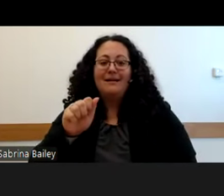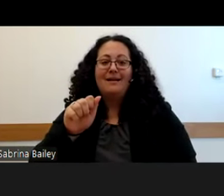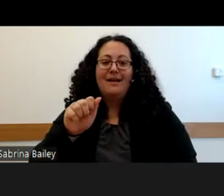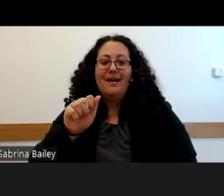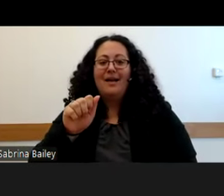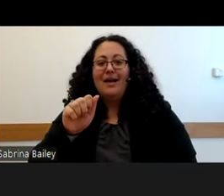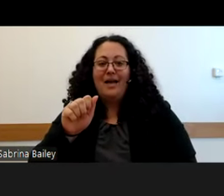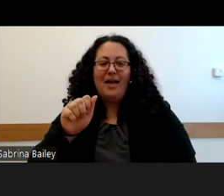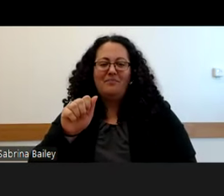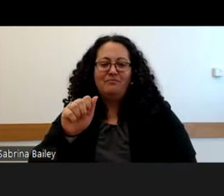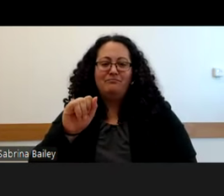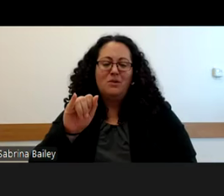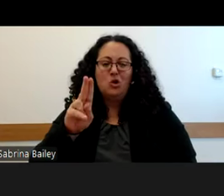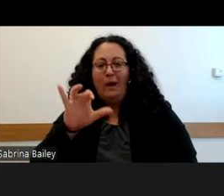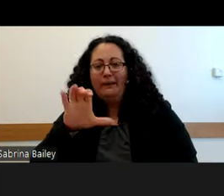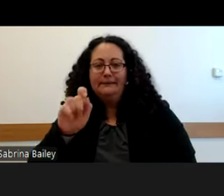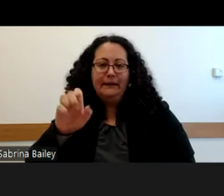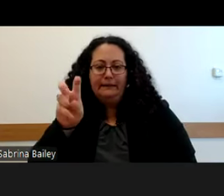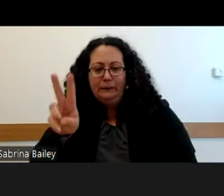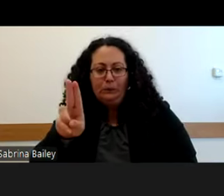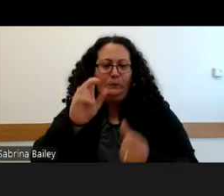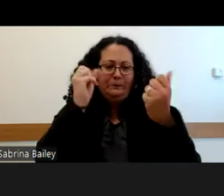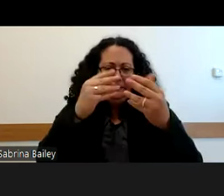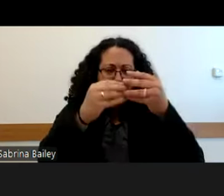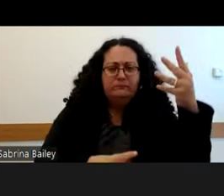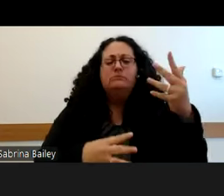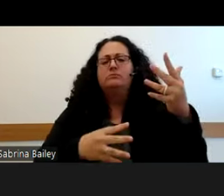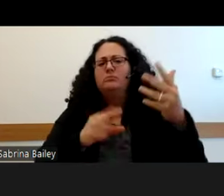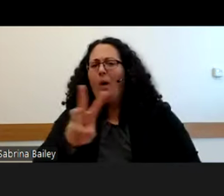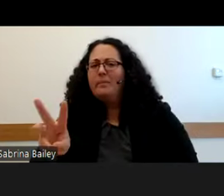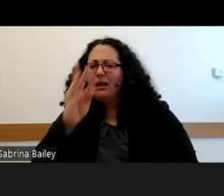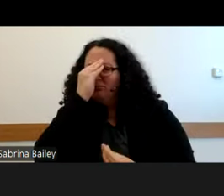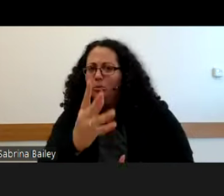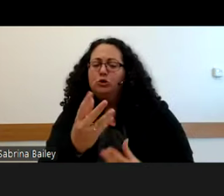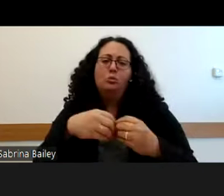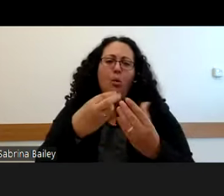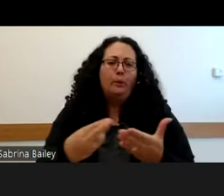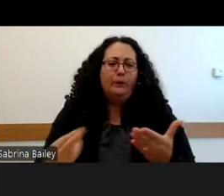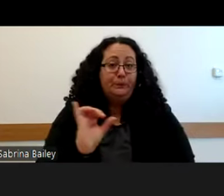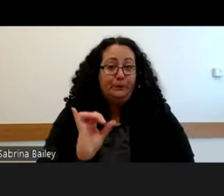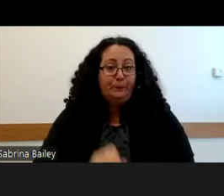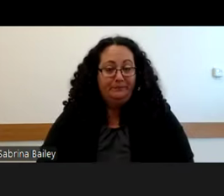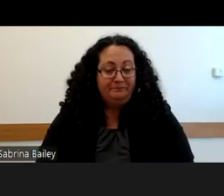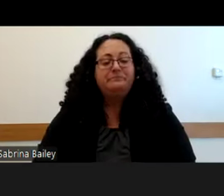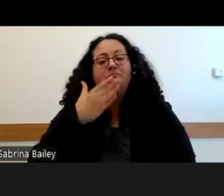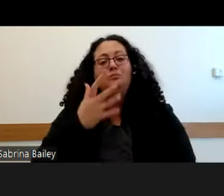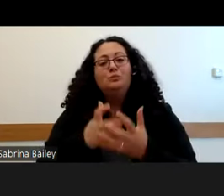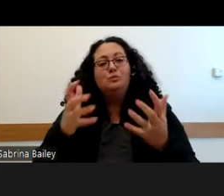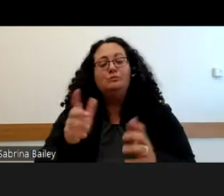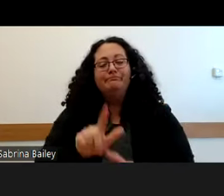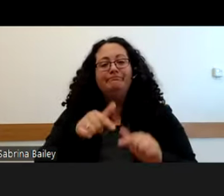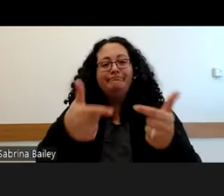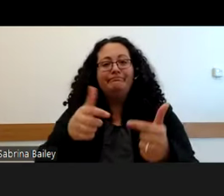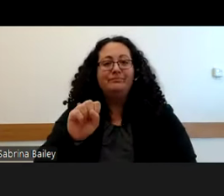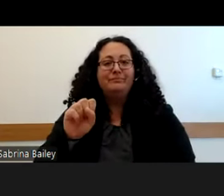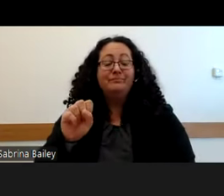adagreatlakes@uic.edu. And we have a website that has a wealth of information on it and documents and resources as well. So thank you very much. And I'll turn it back